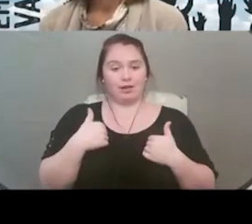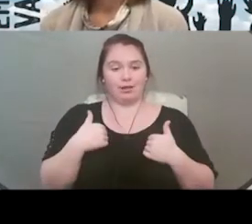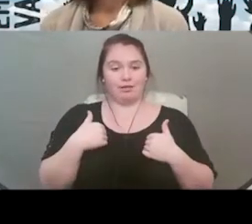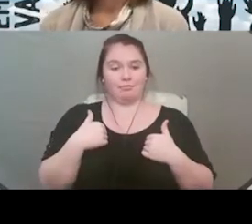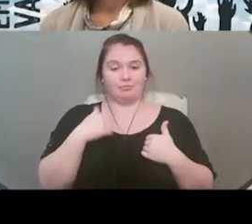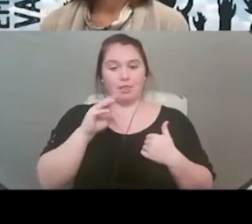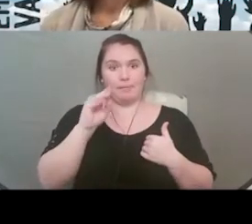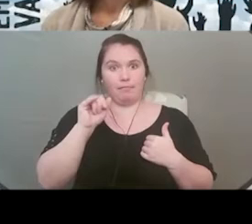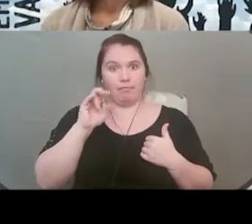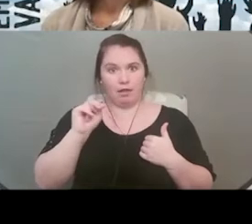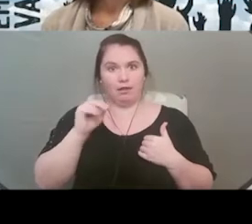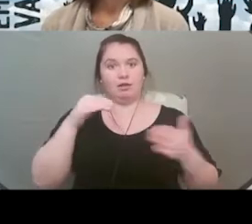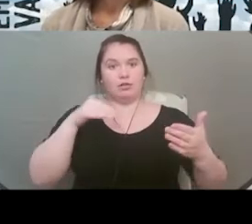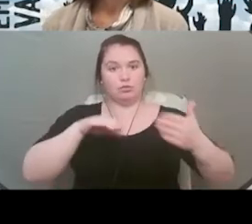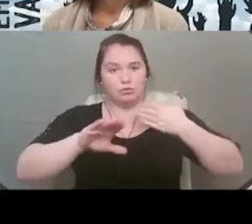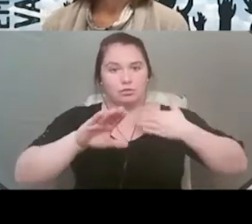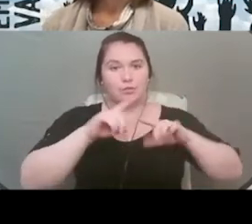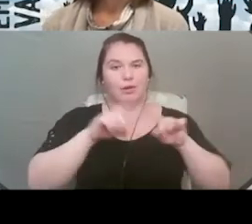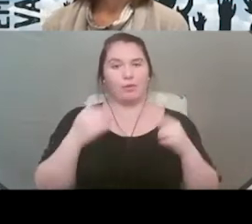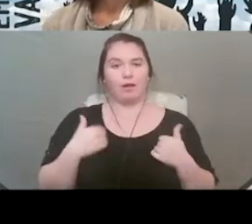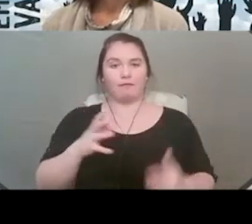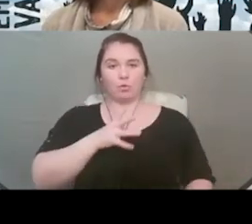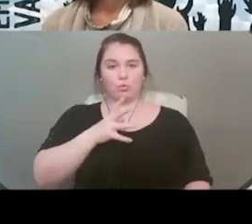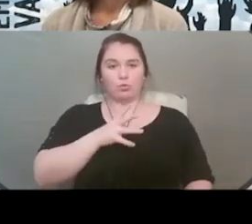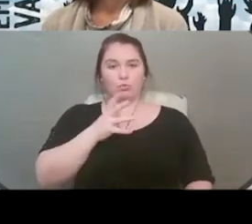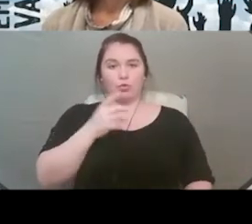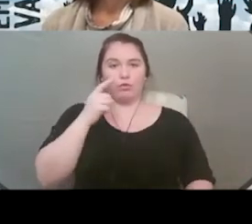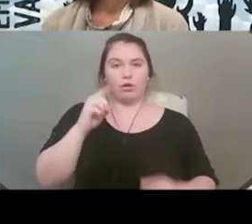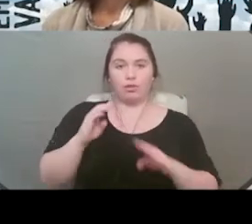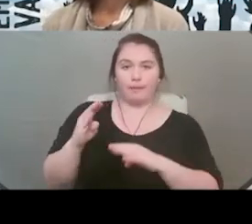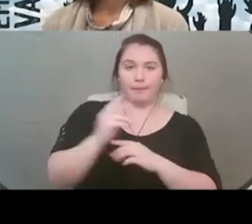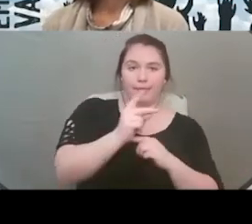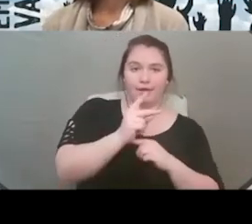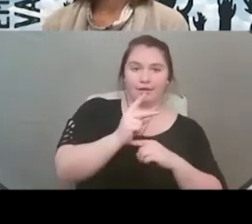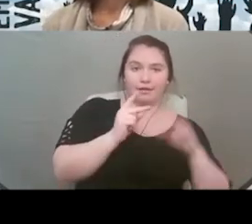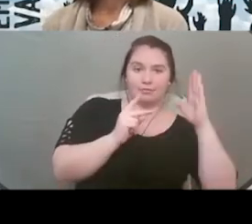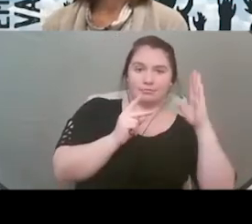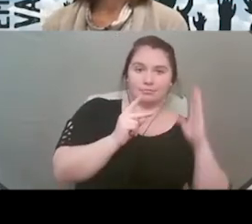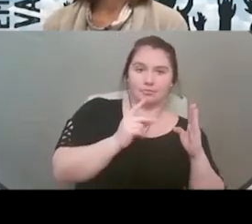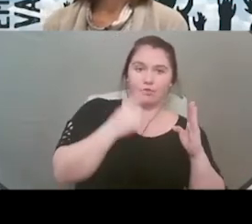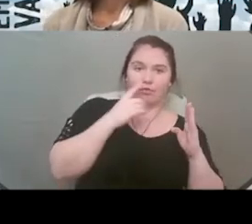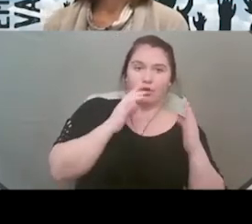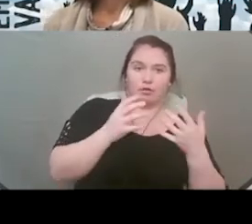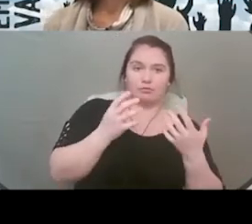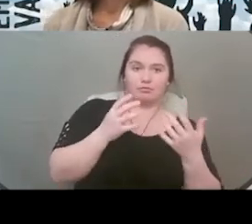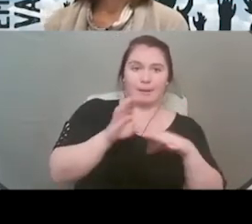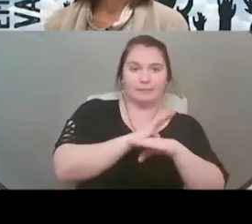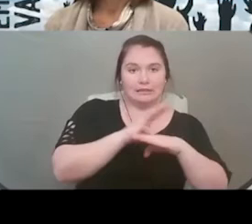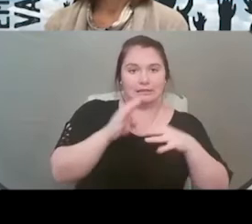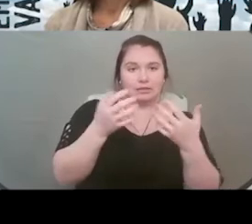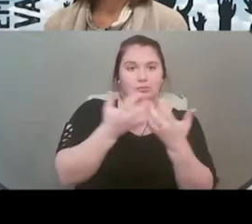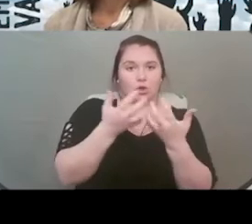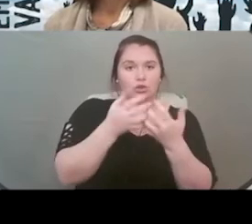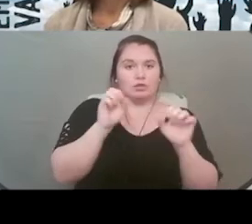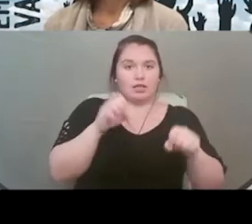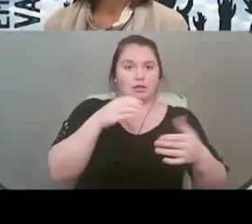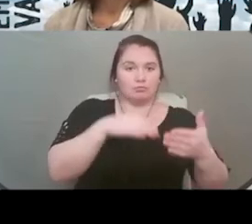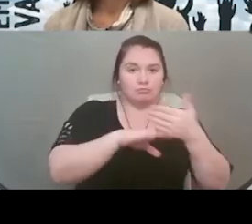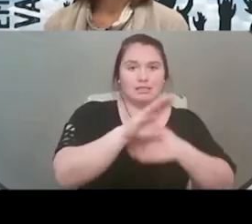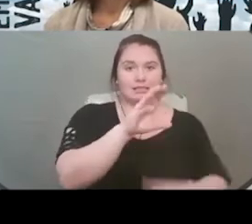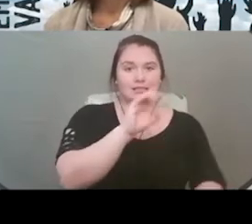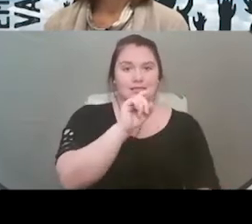a very formal entrance on the back side for our business partners to come in and partner with